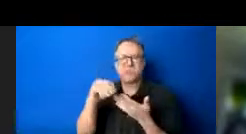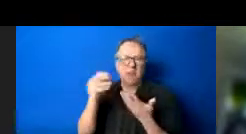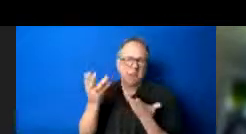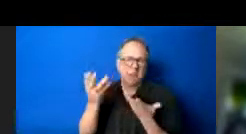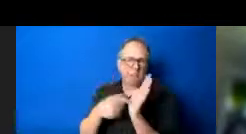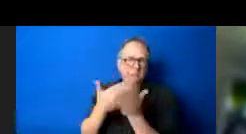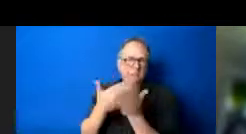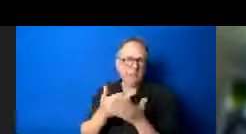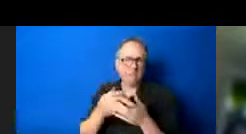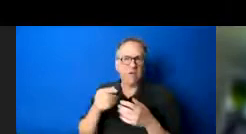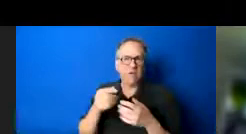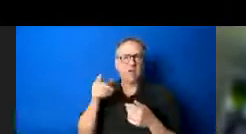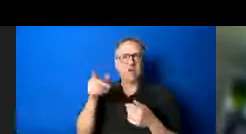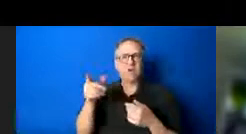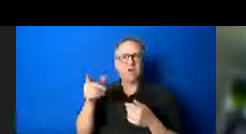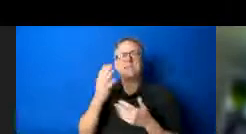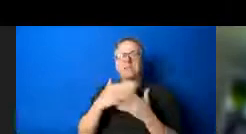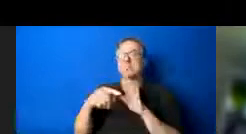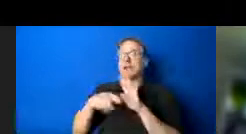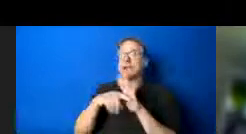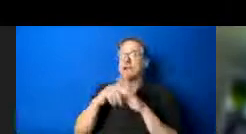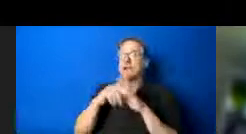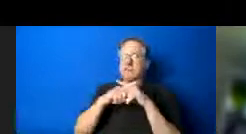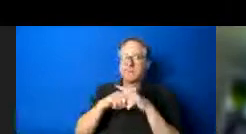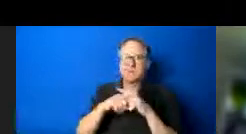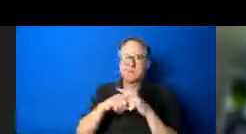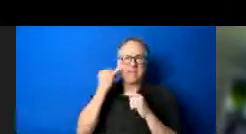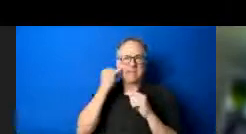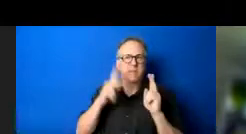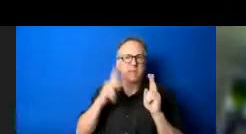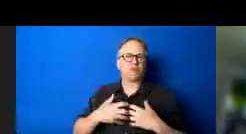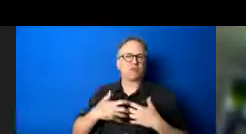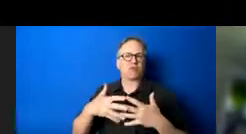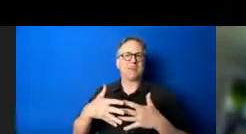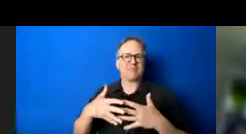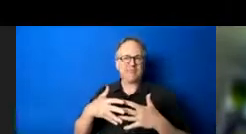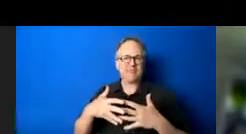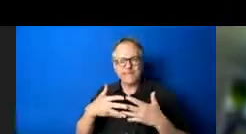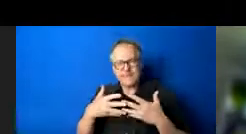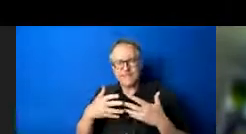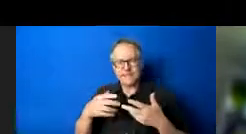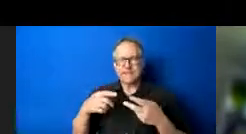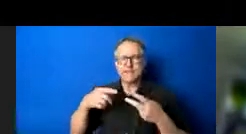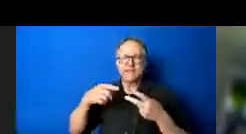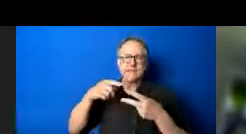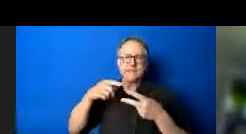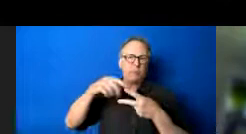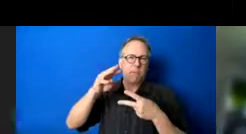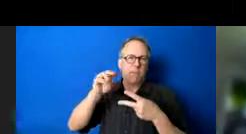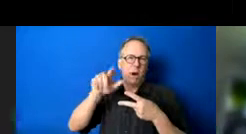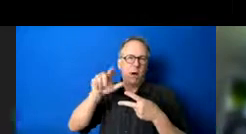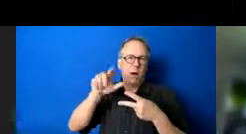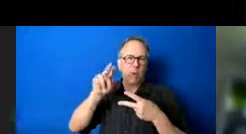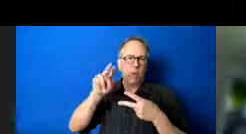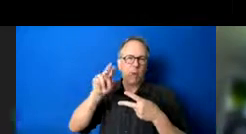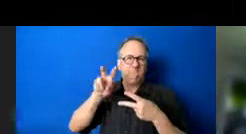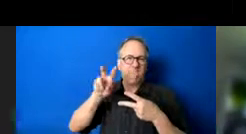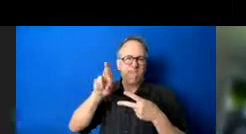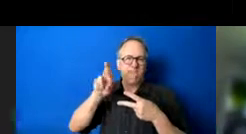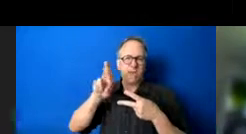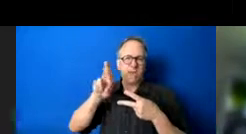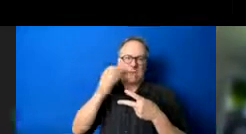has some, negative interactions if people are pregnant. So if people are eligible for this, they